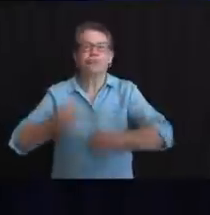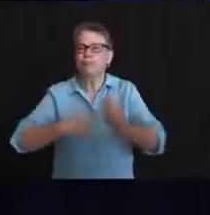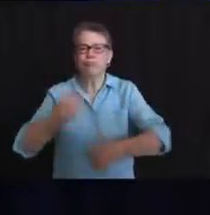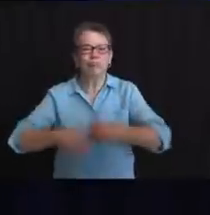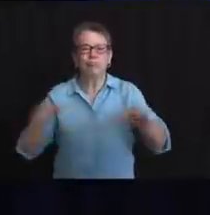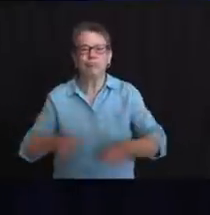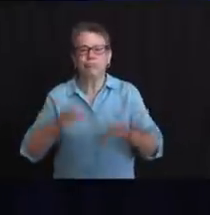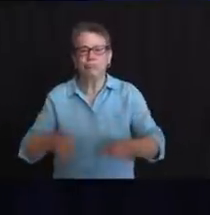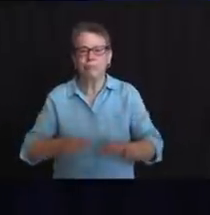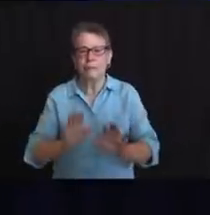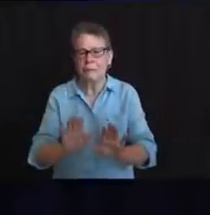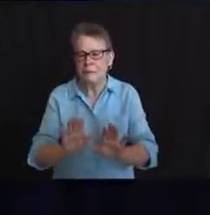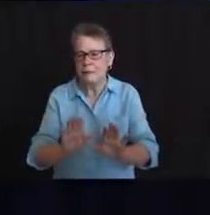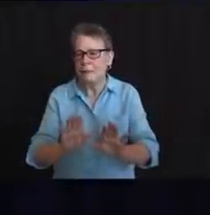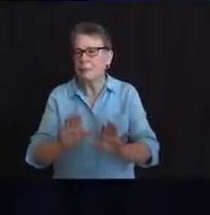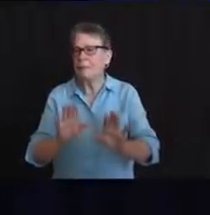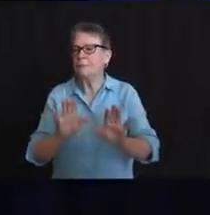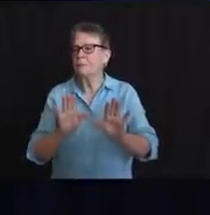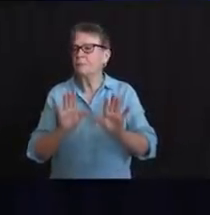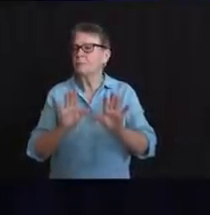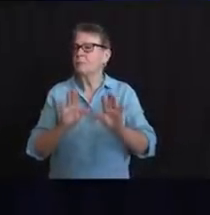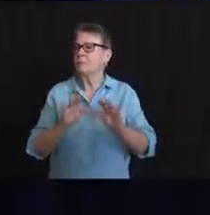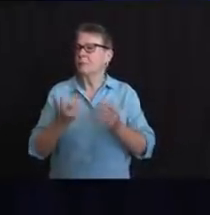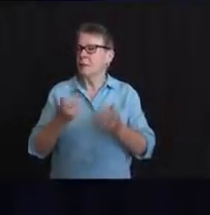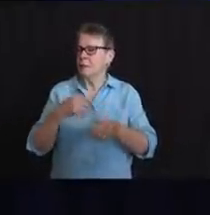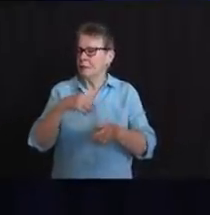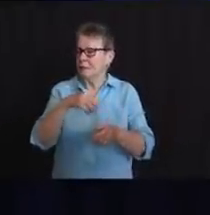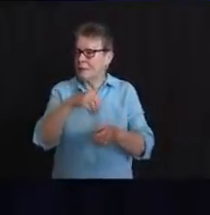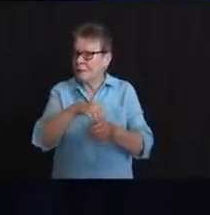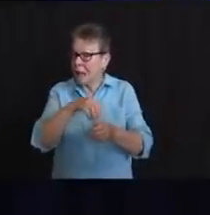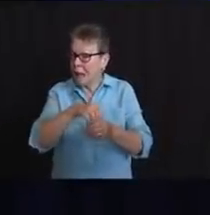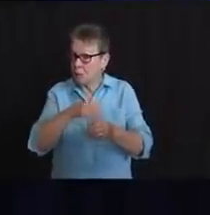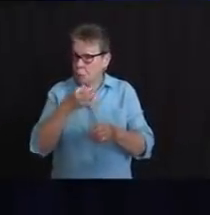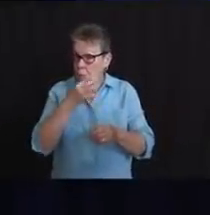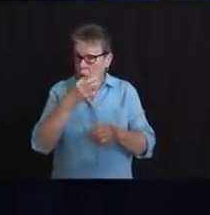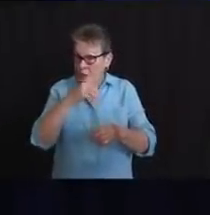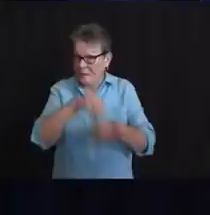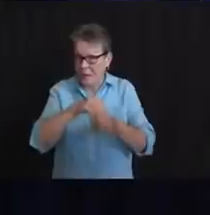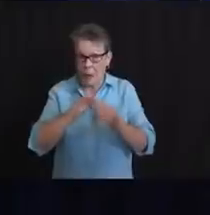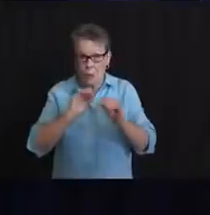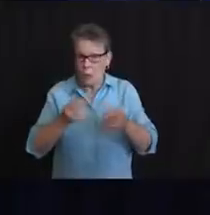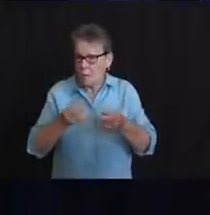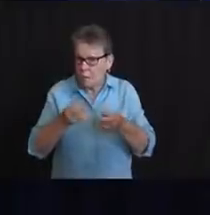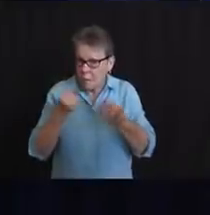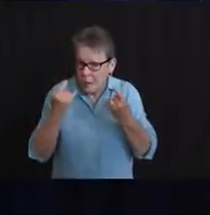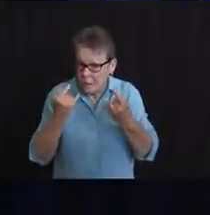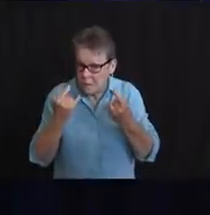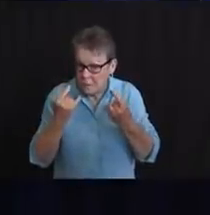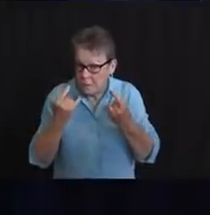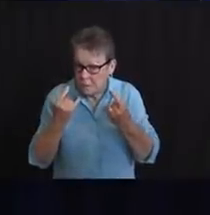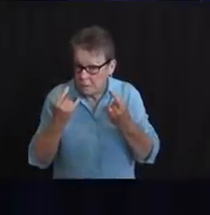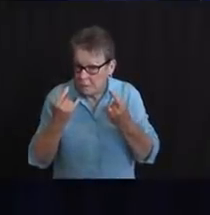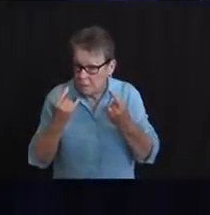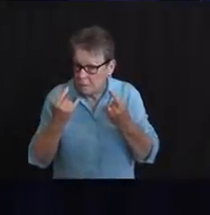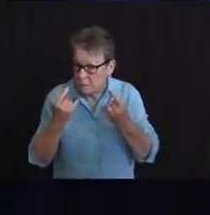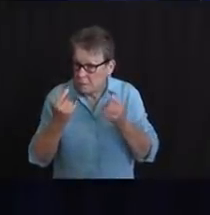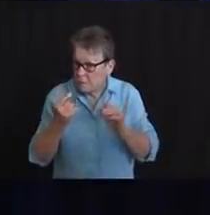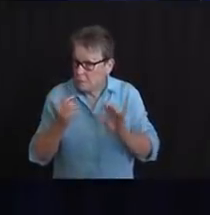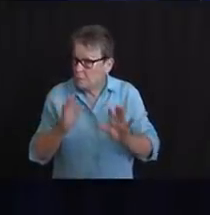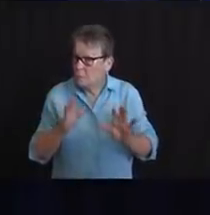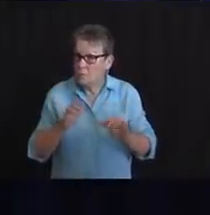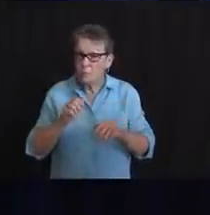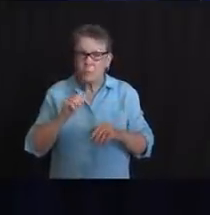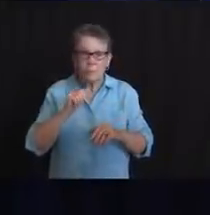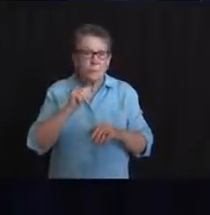indoors without a mask at small private gatherings. Fully vaccinated individuals do not need to quarantine after having